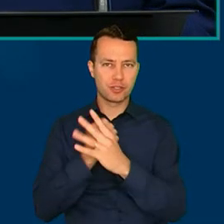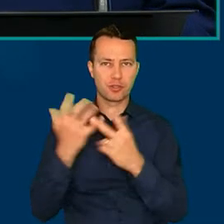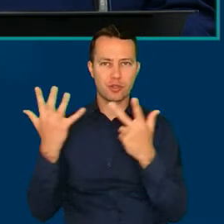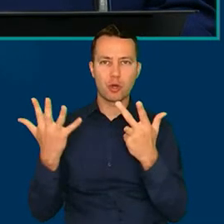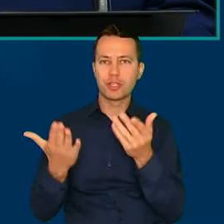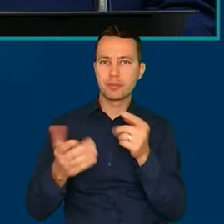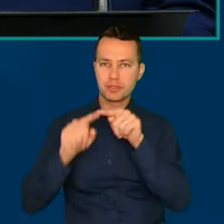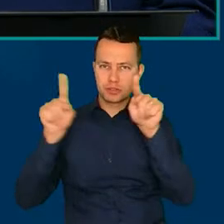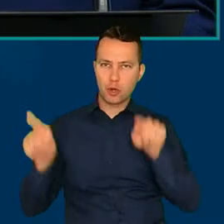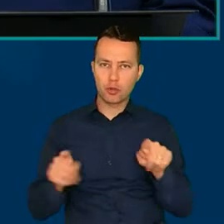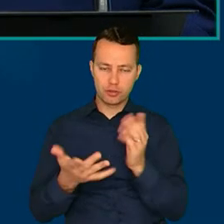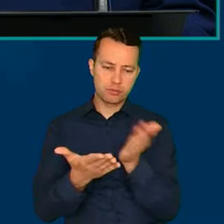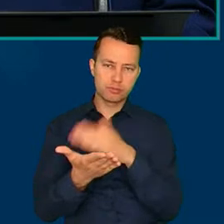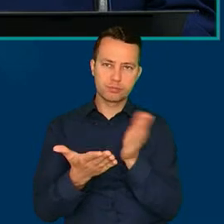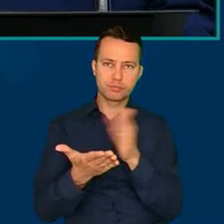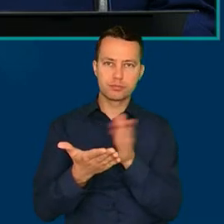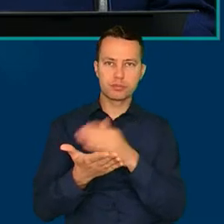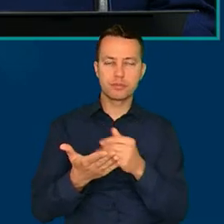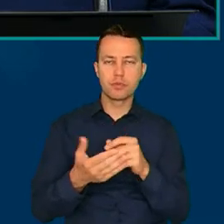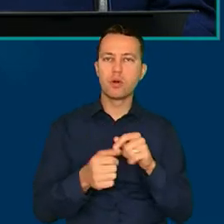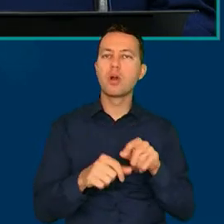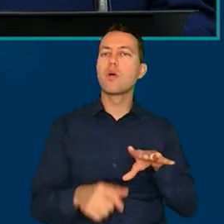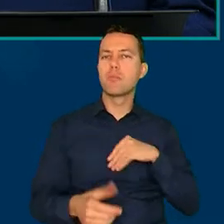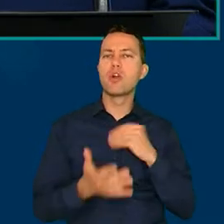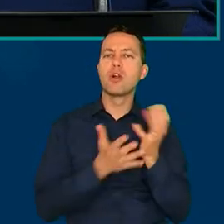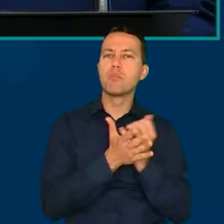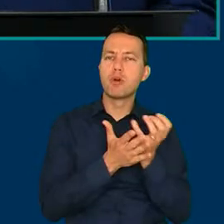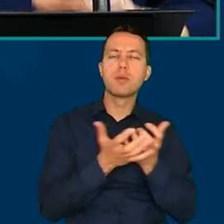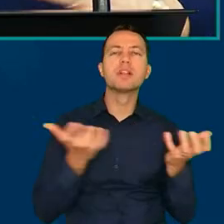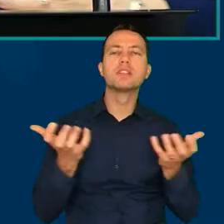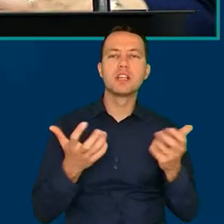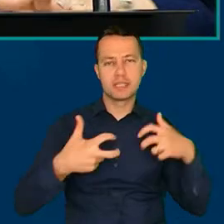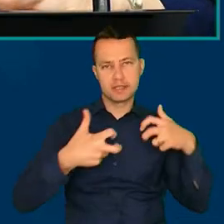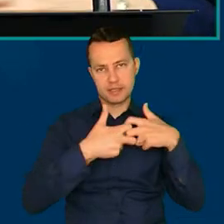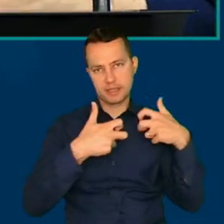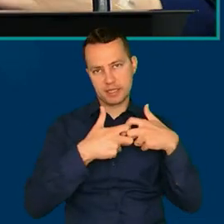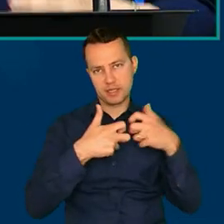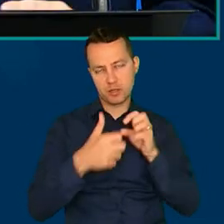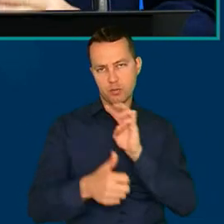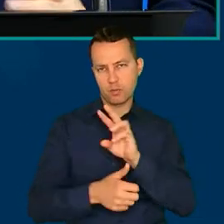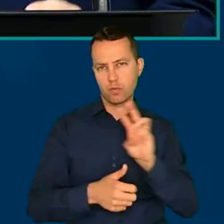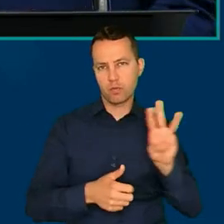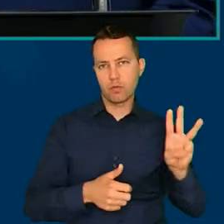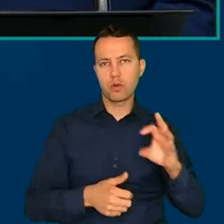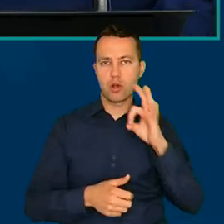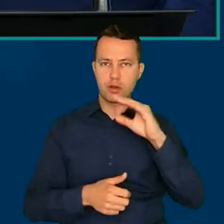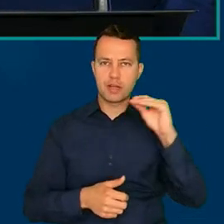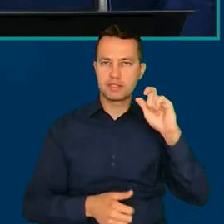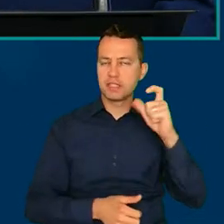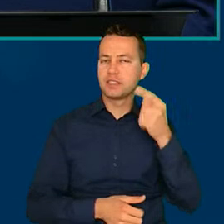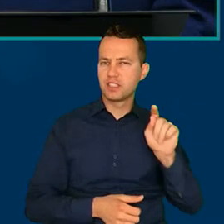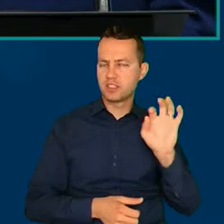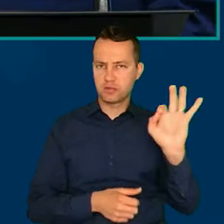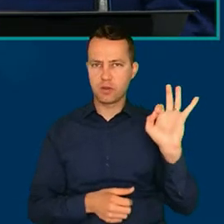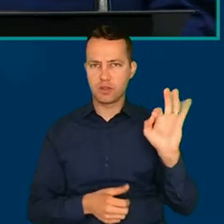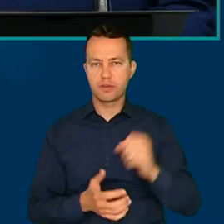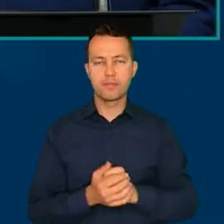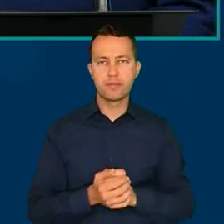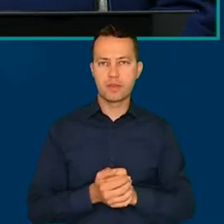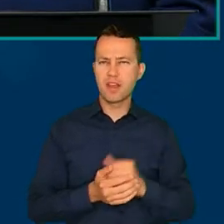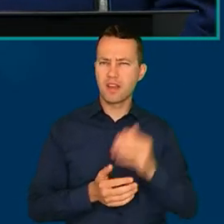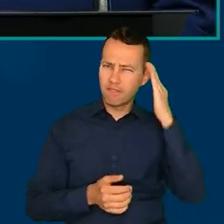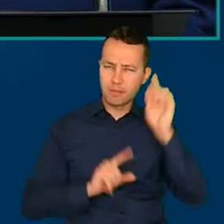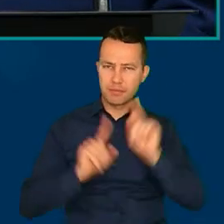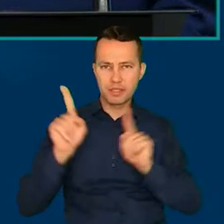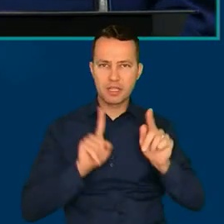fit into 98 pages. This document can be downloaded from our website.